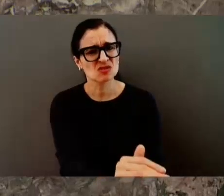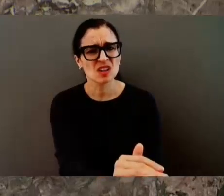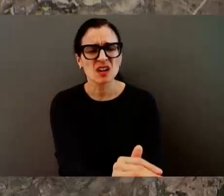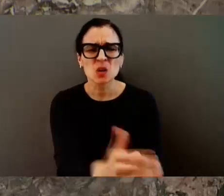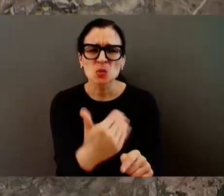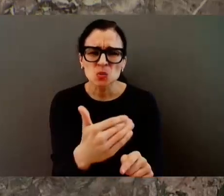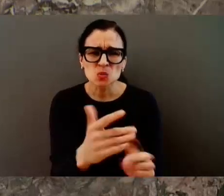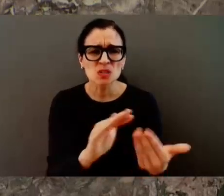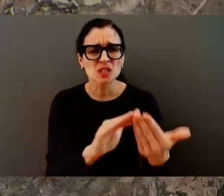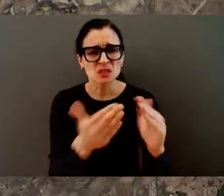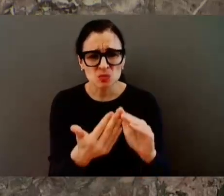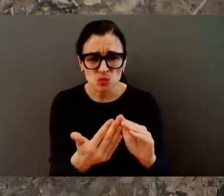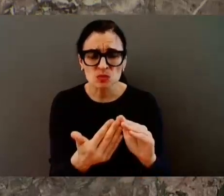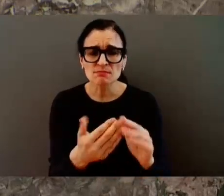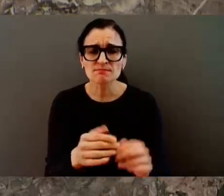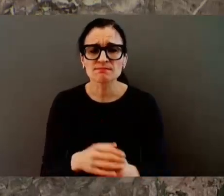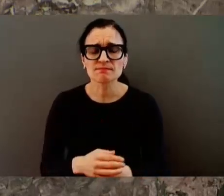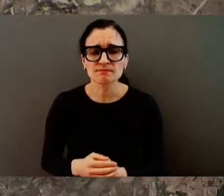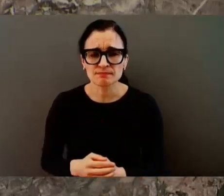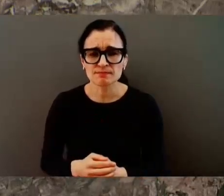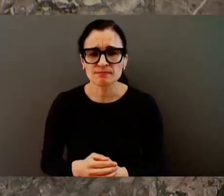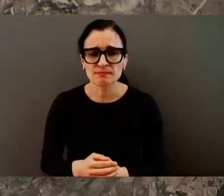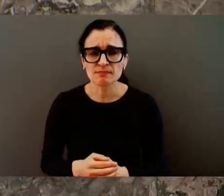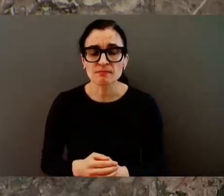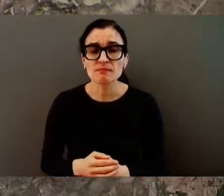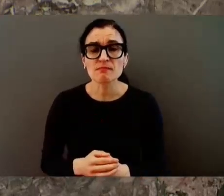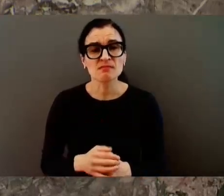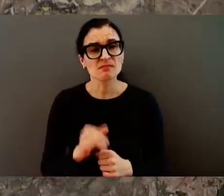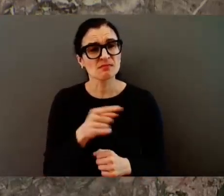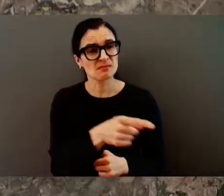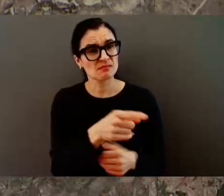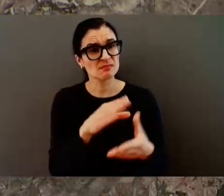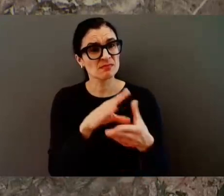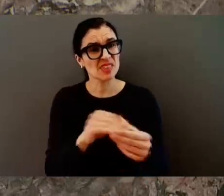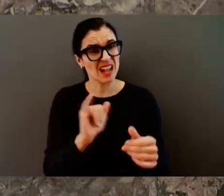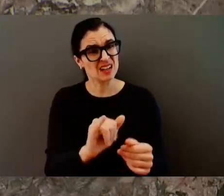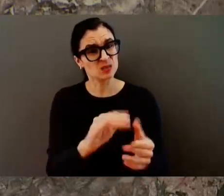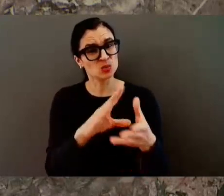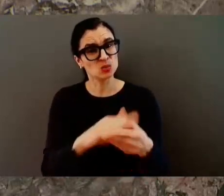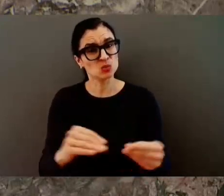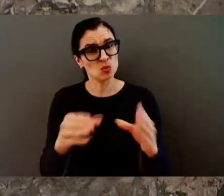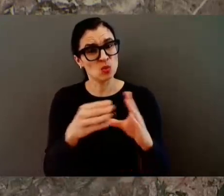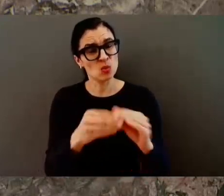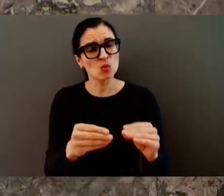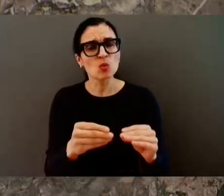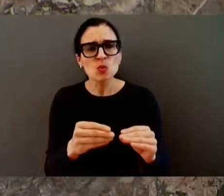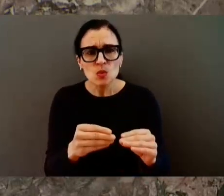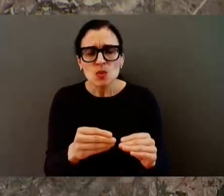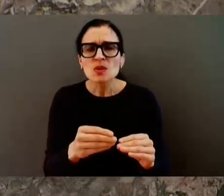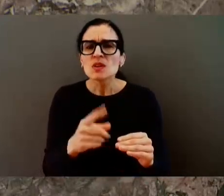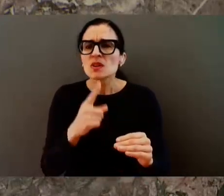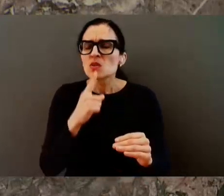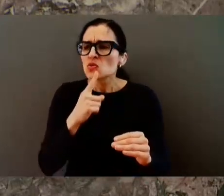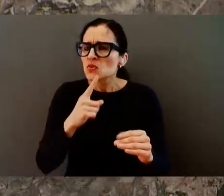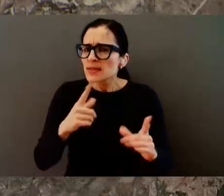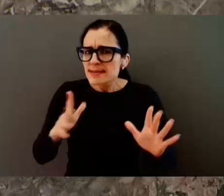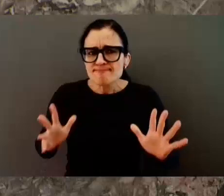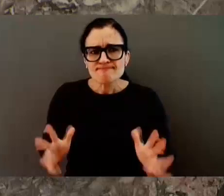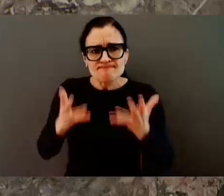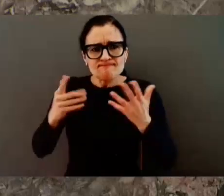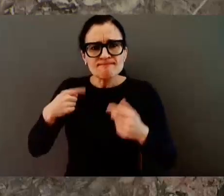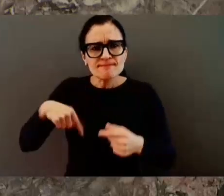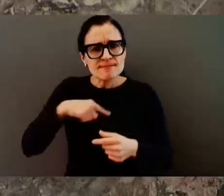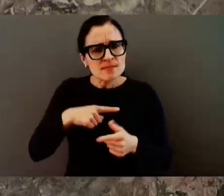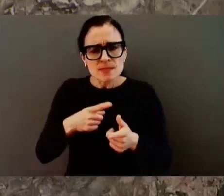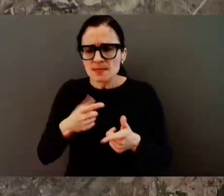It's stories like these, Mr. Speaker, that motivate us all to do everything that we can to continue to strengthen our healthcare system here in